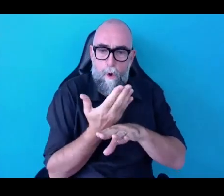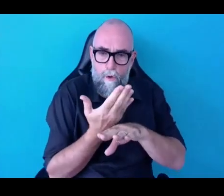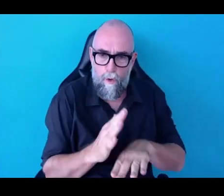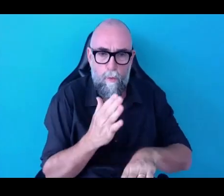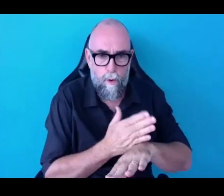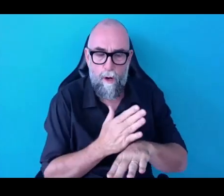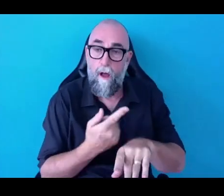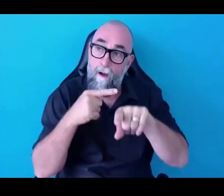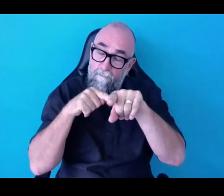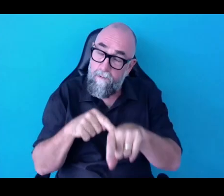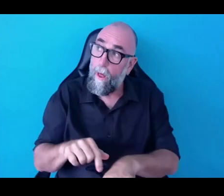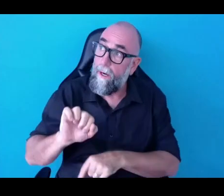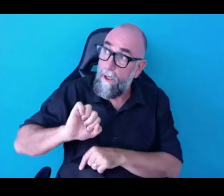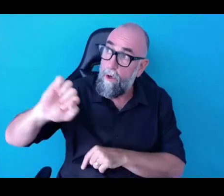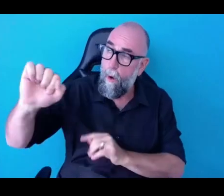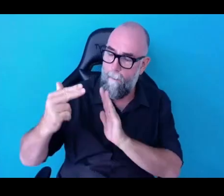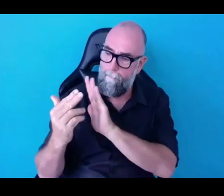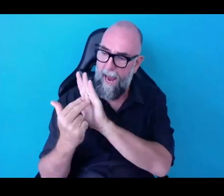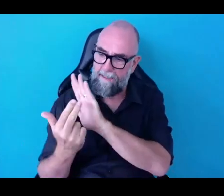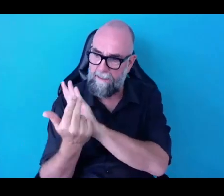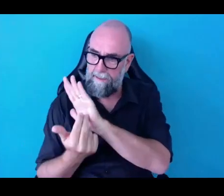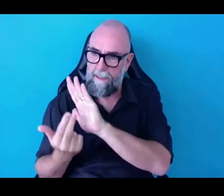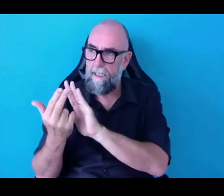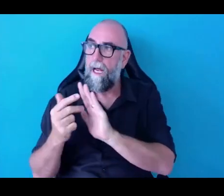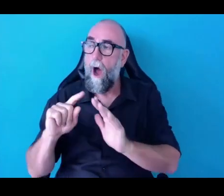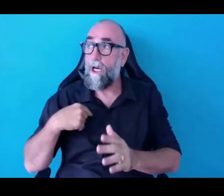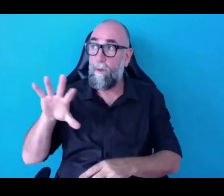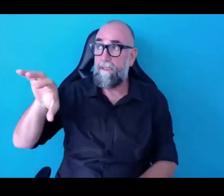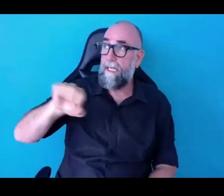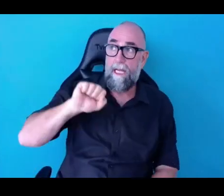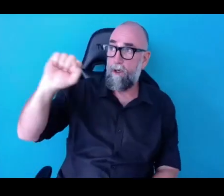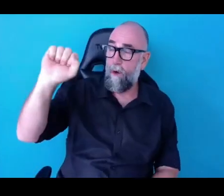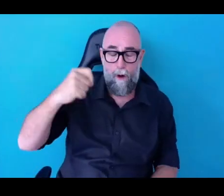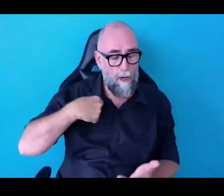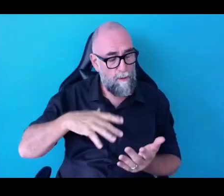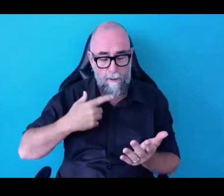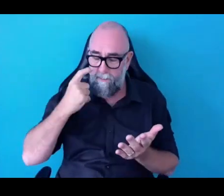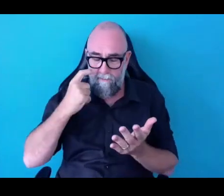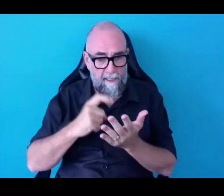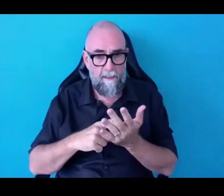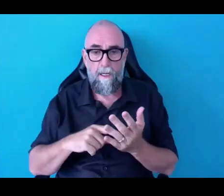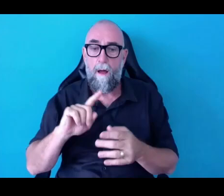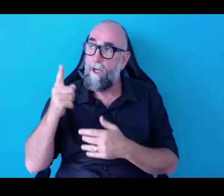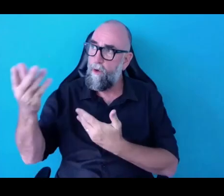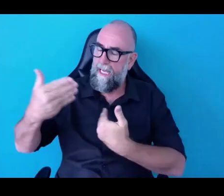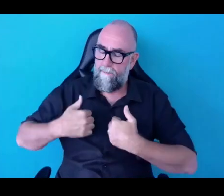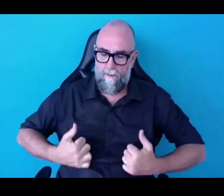recognition or to steal your work, but to honour your message. You inspire me. Tony Albert, June